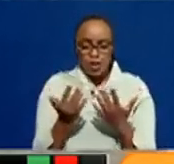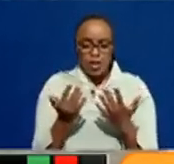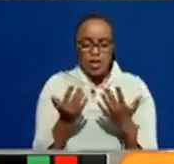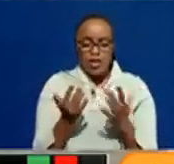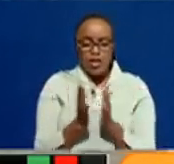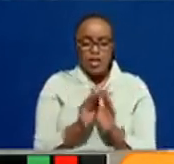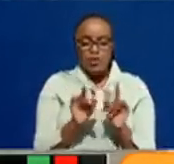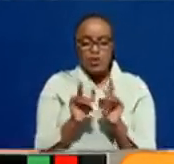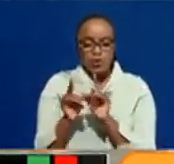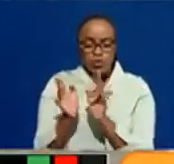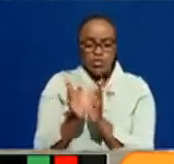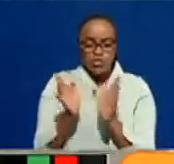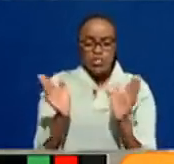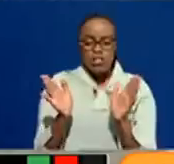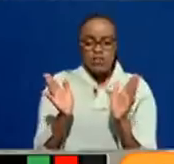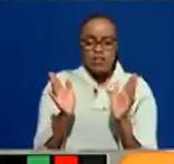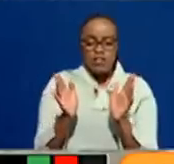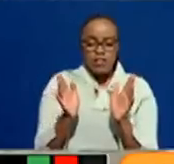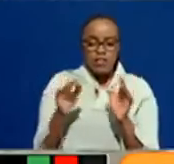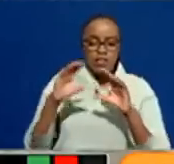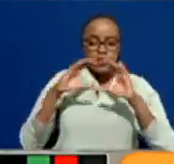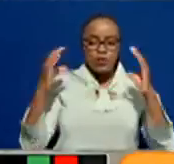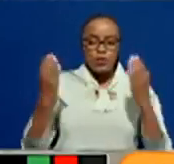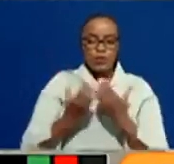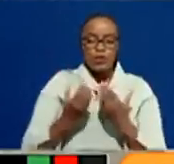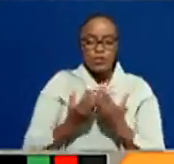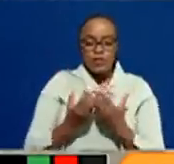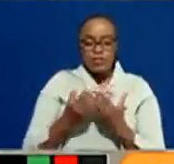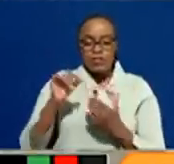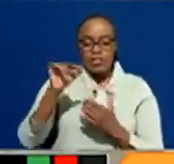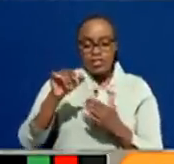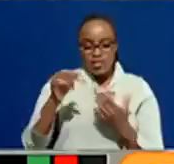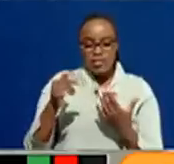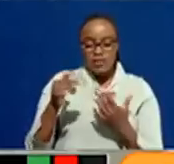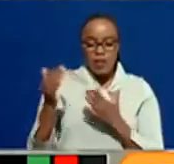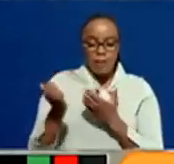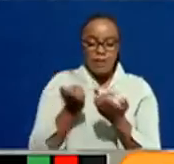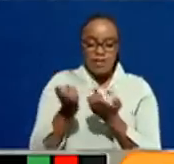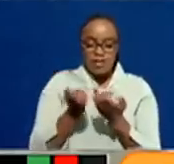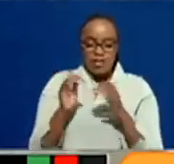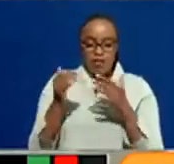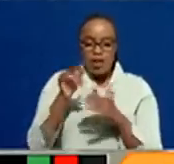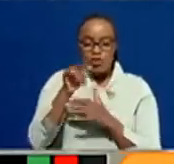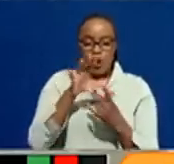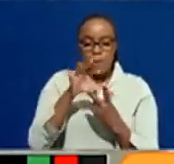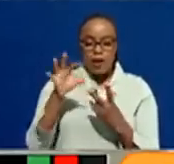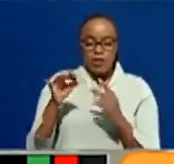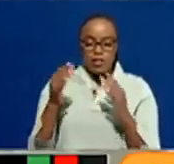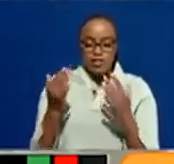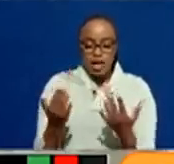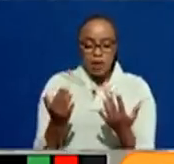and across the entire universe of these kinds of businesses, how are you going to prioritize who gets